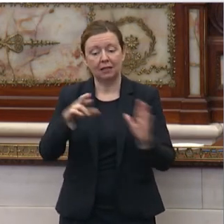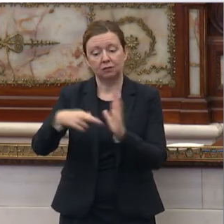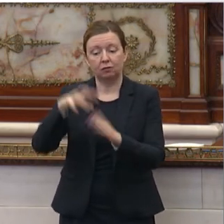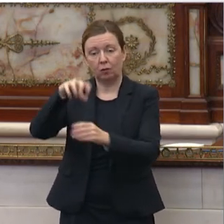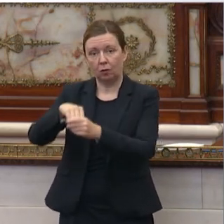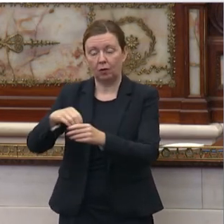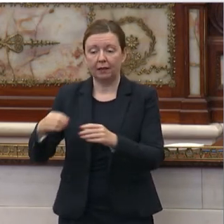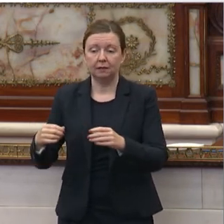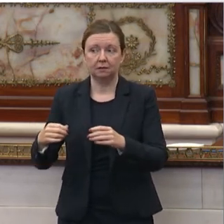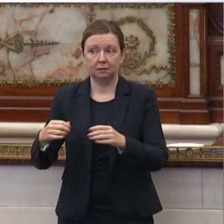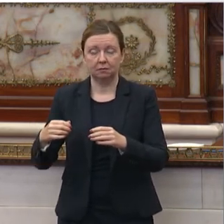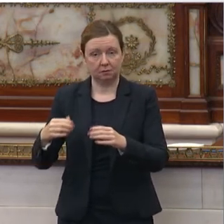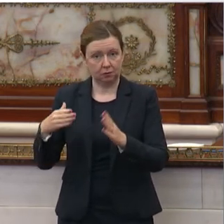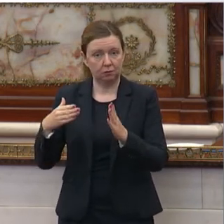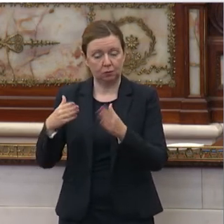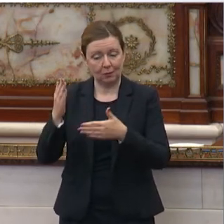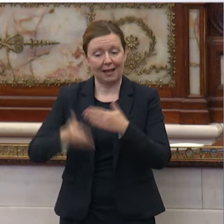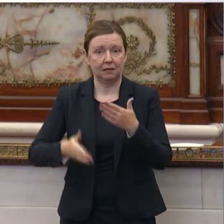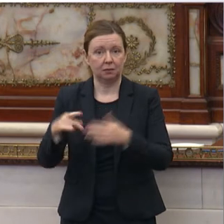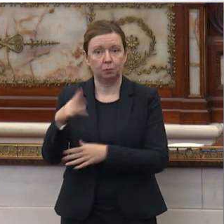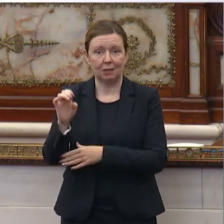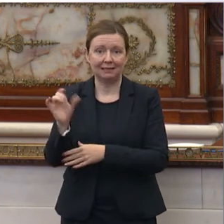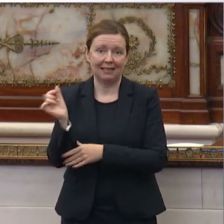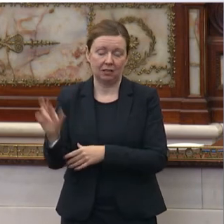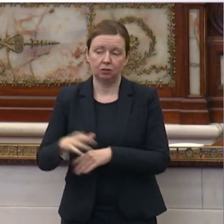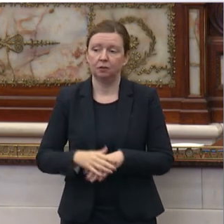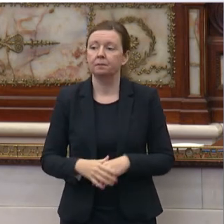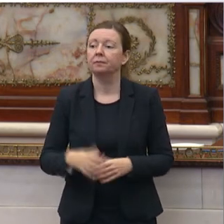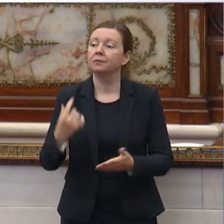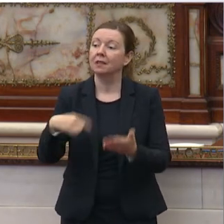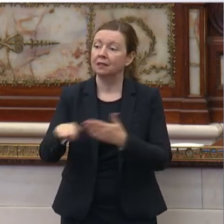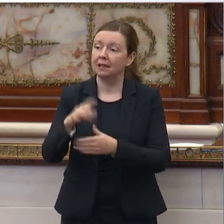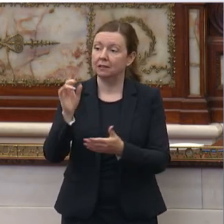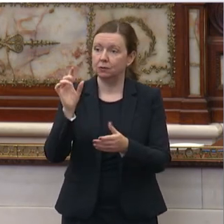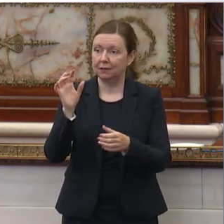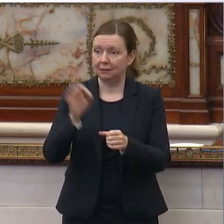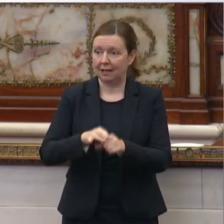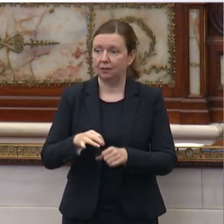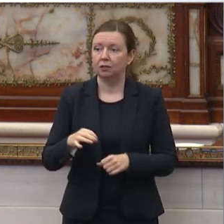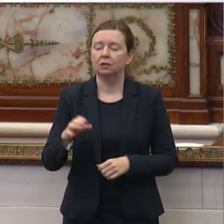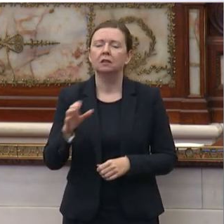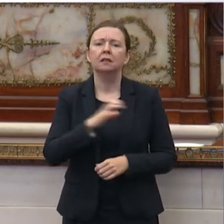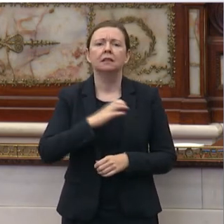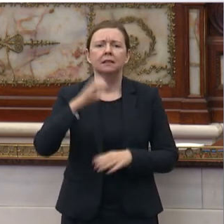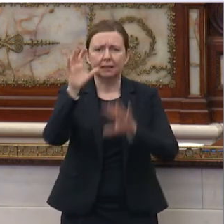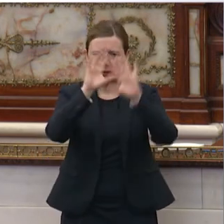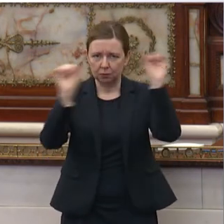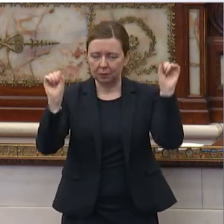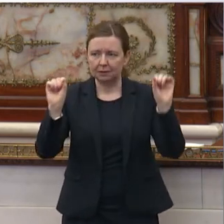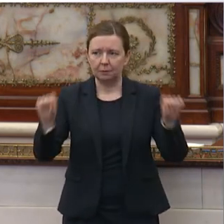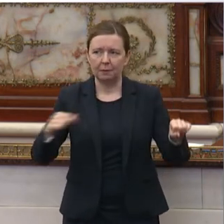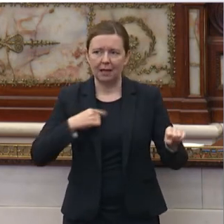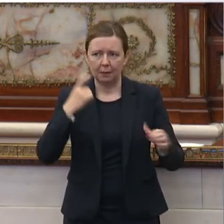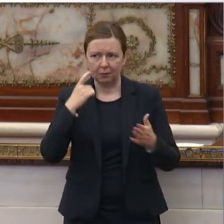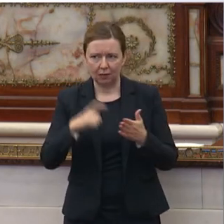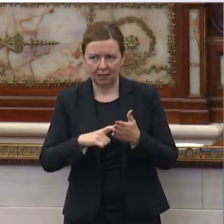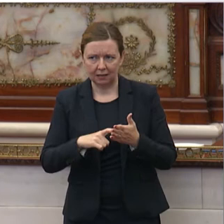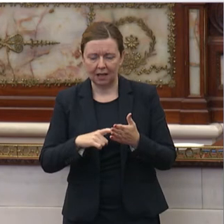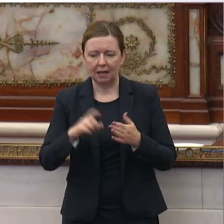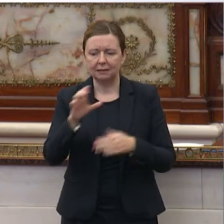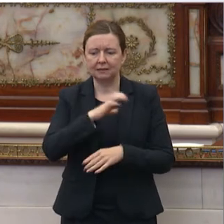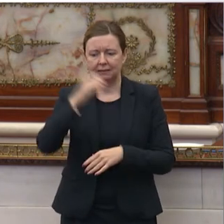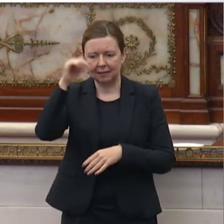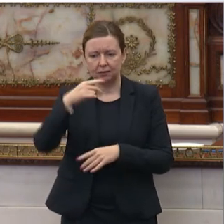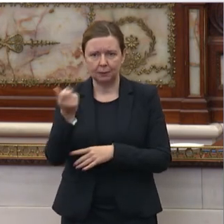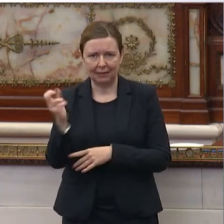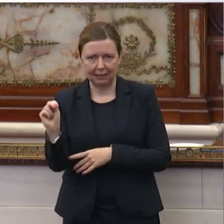fight to end prostate cancer. Next week's calendar. Council President, may I be recognized? This is Council